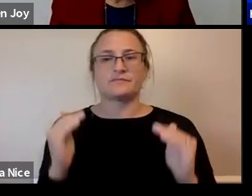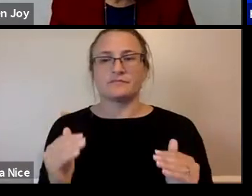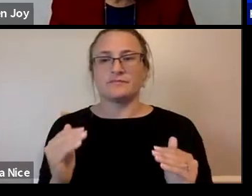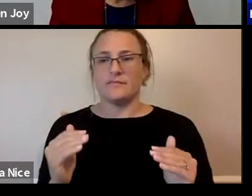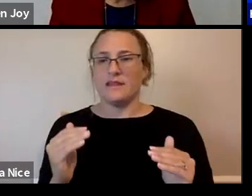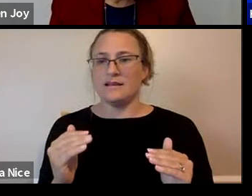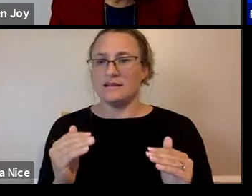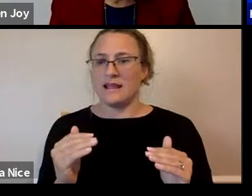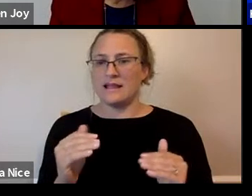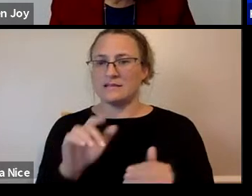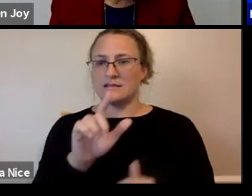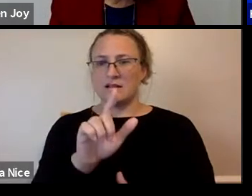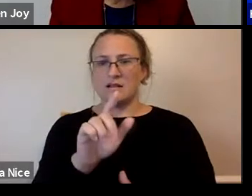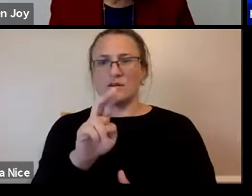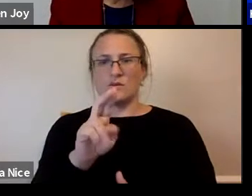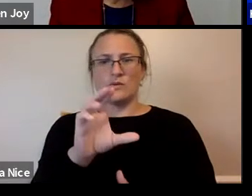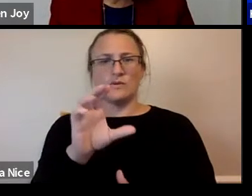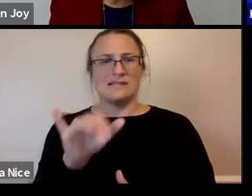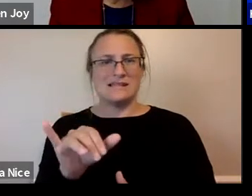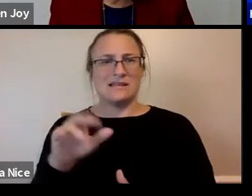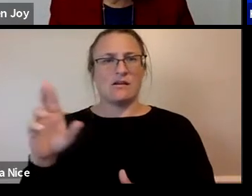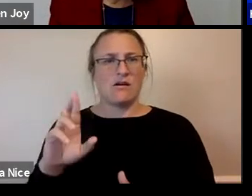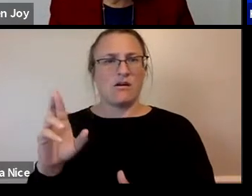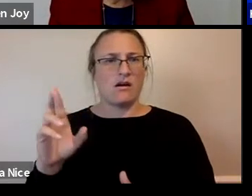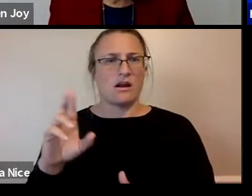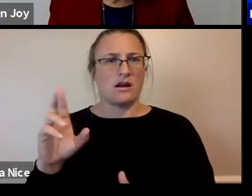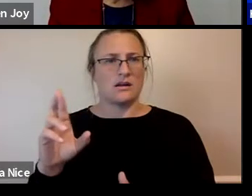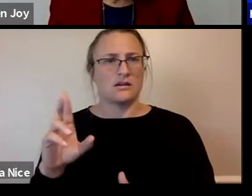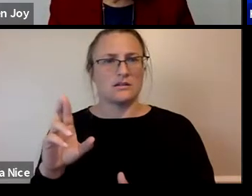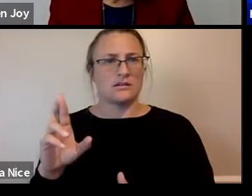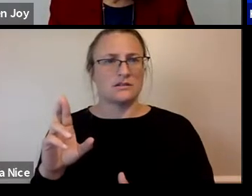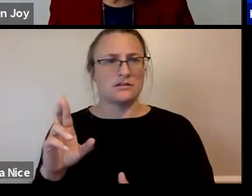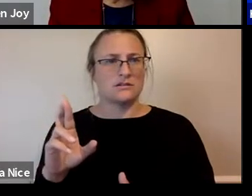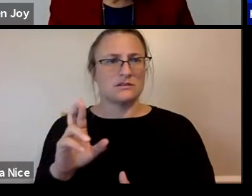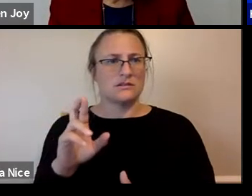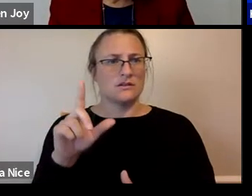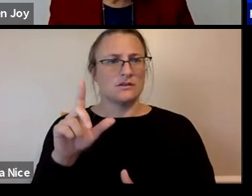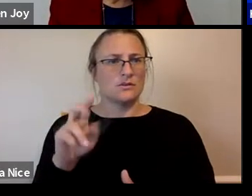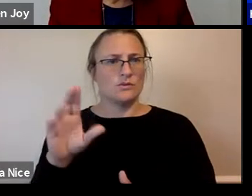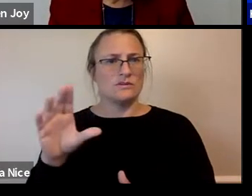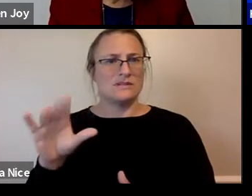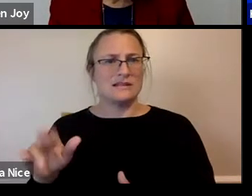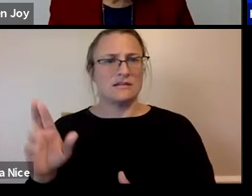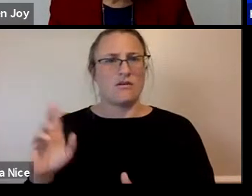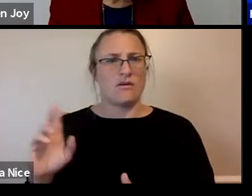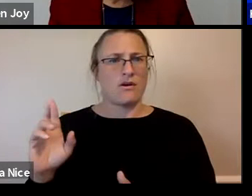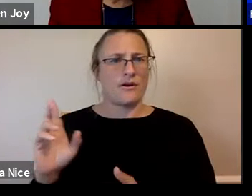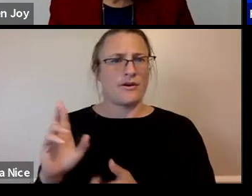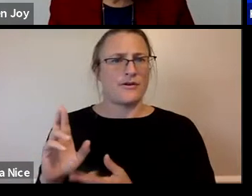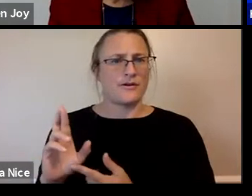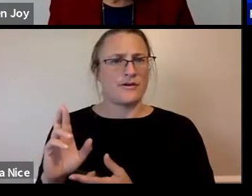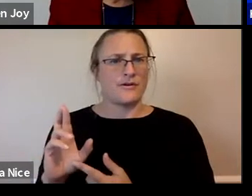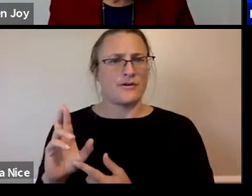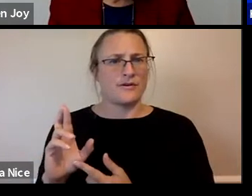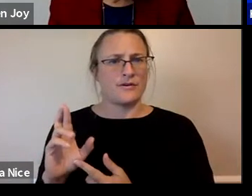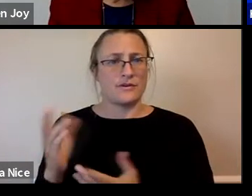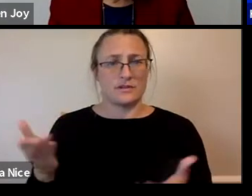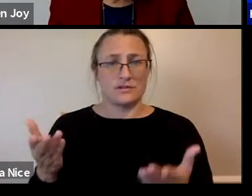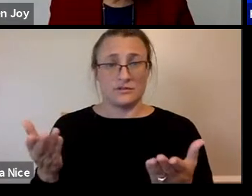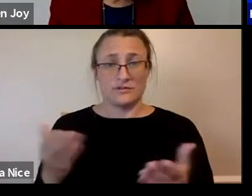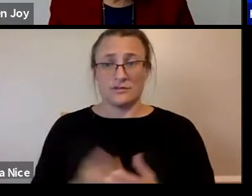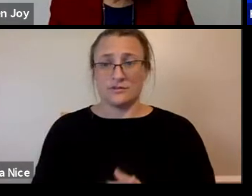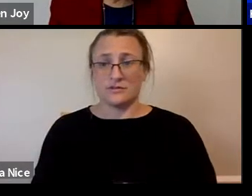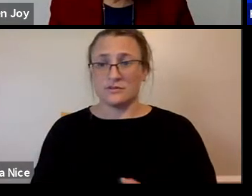identified as Lucy R. We only have the first letter of your last name. Is Lucy there?